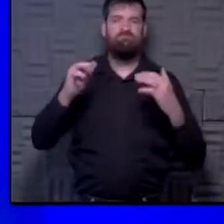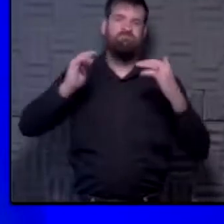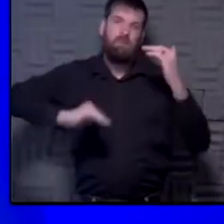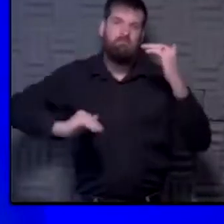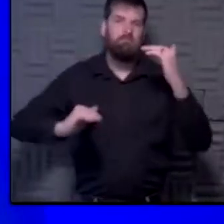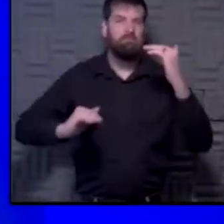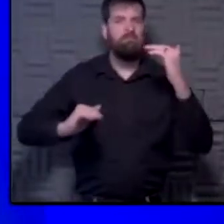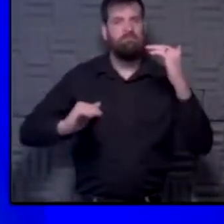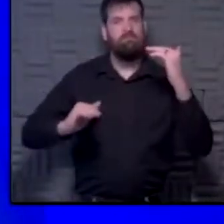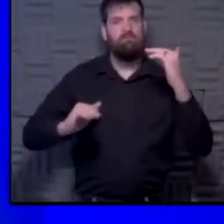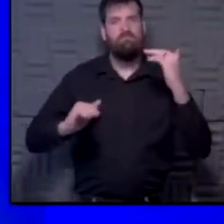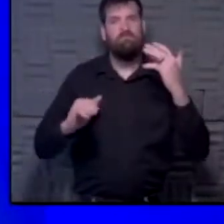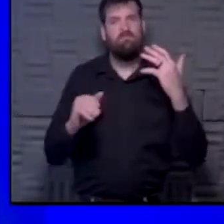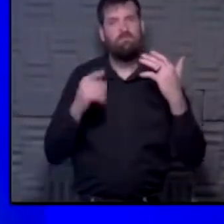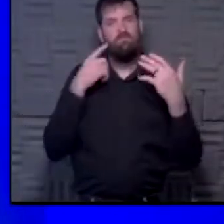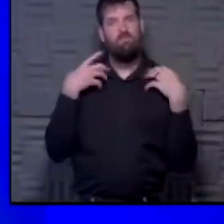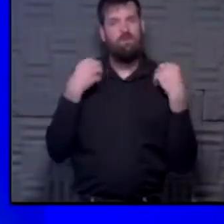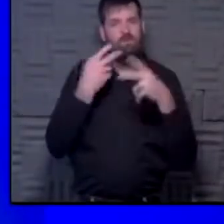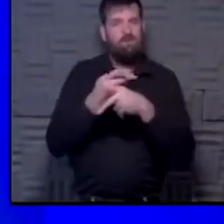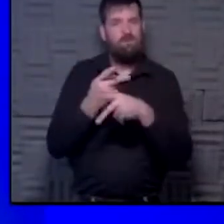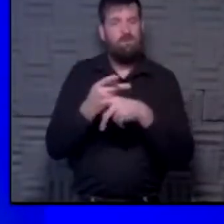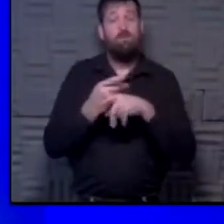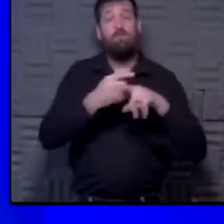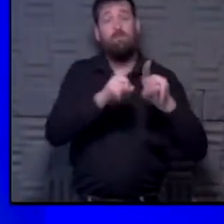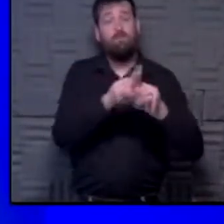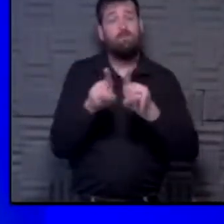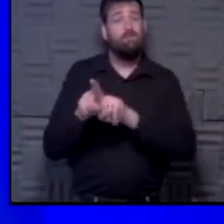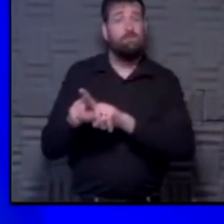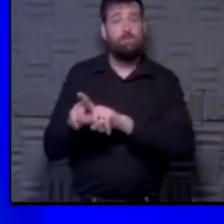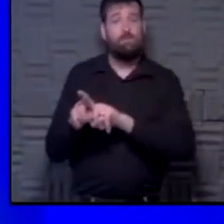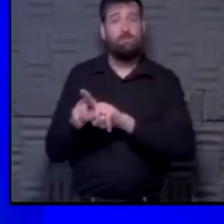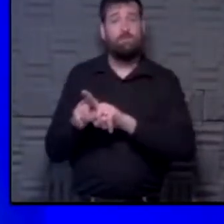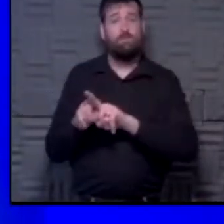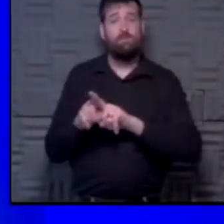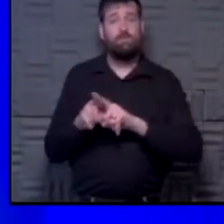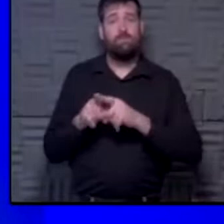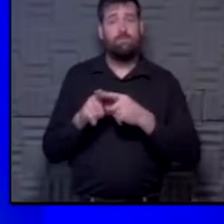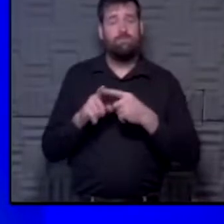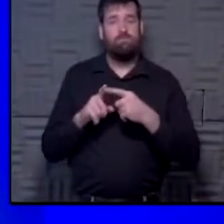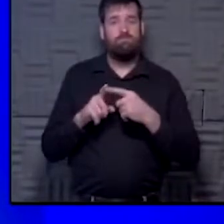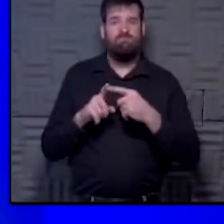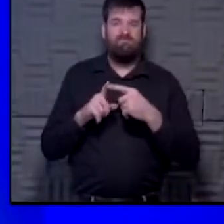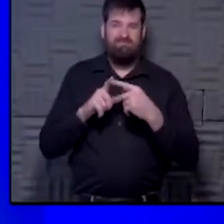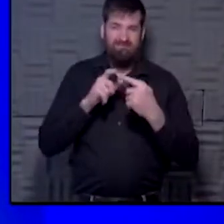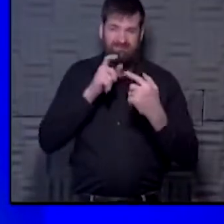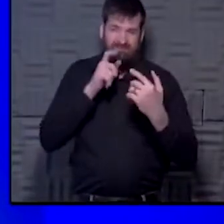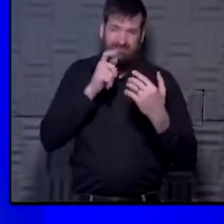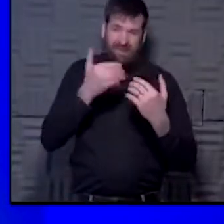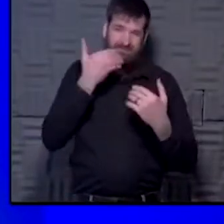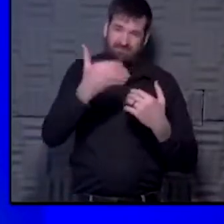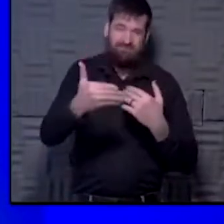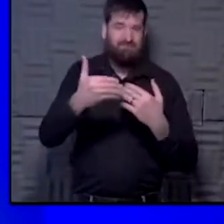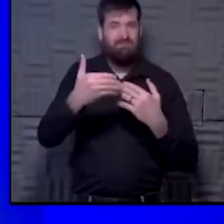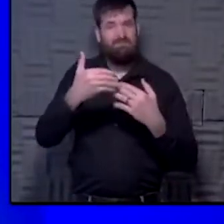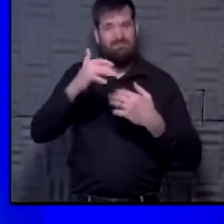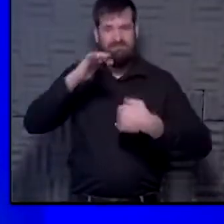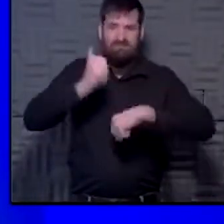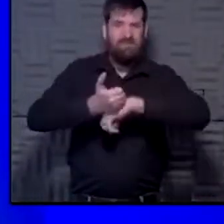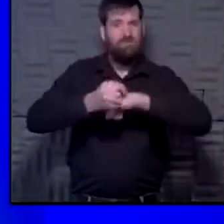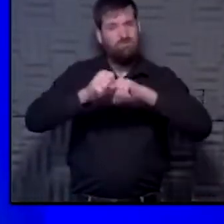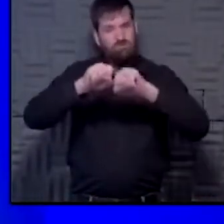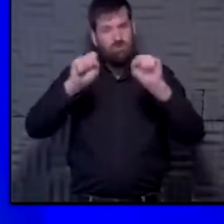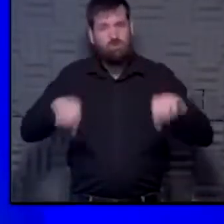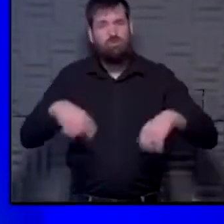inequalities there. That coupled with a less than optimal infrastructure, whether that's public health or medical